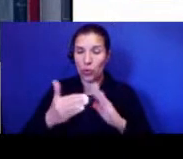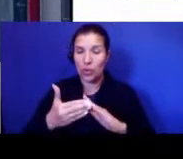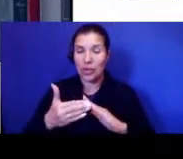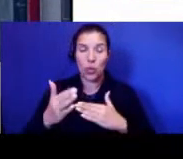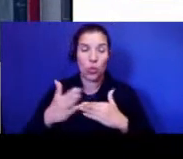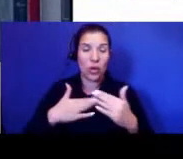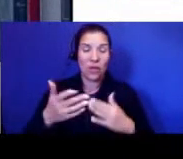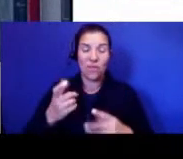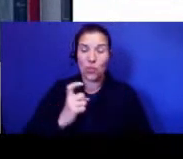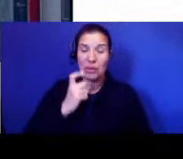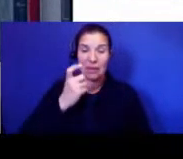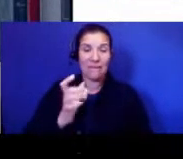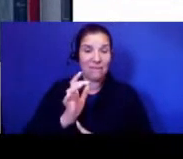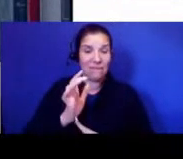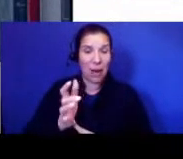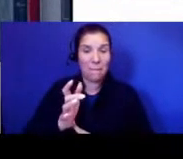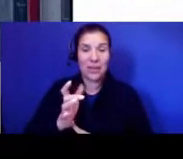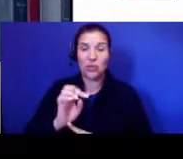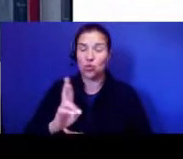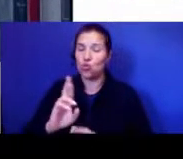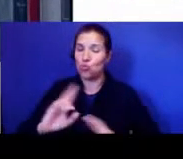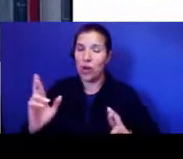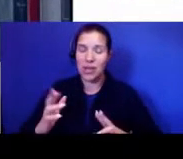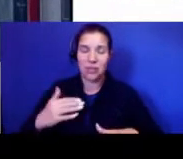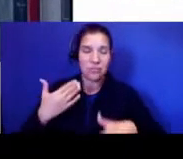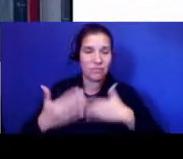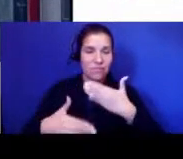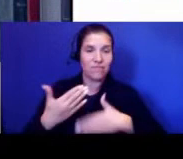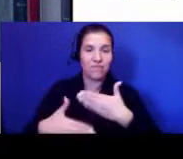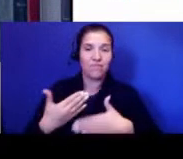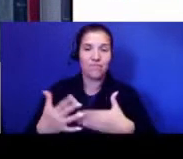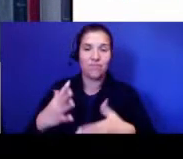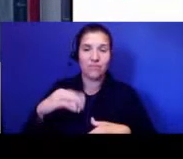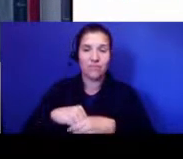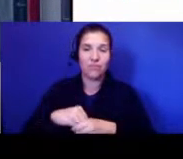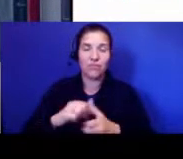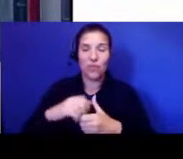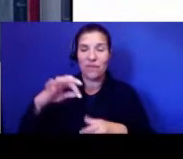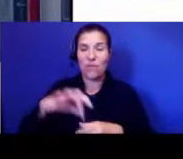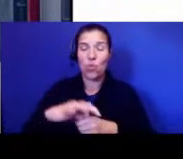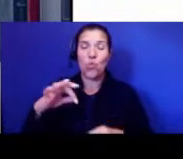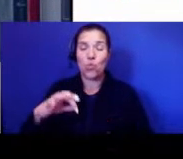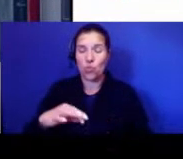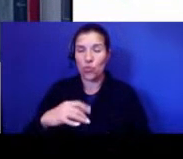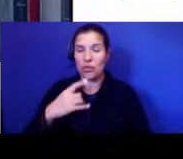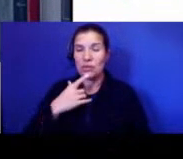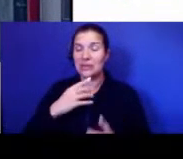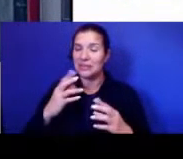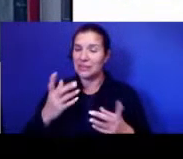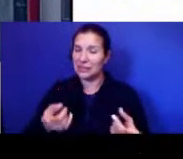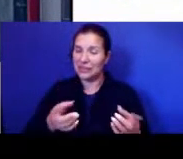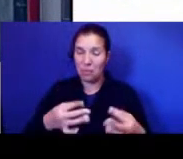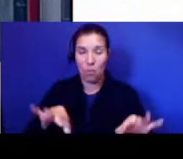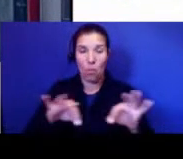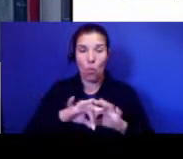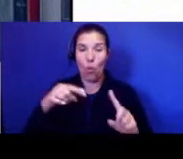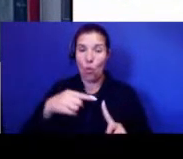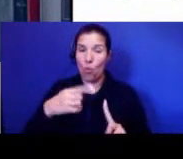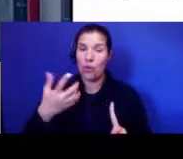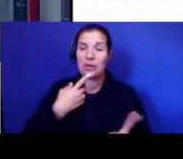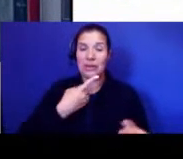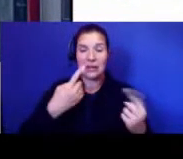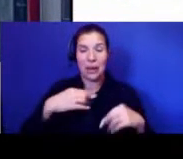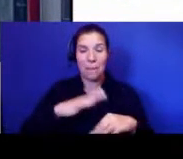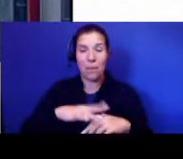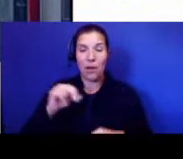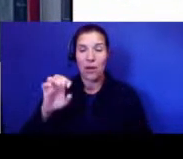minutes or you're ready to run for office. And most importantly, come November 8th, let them